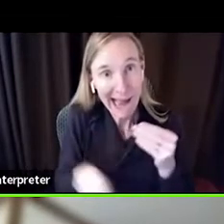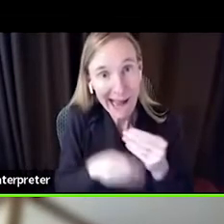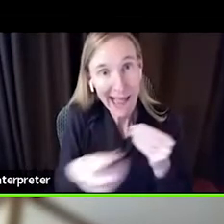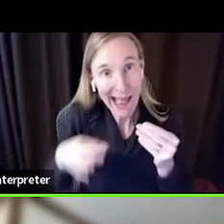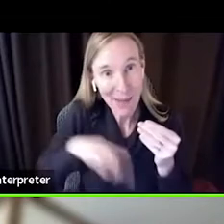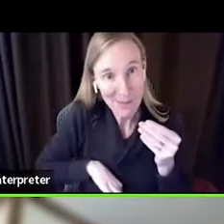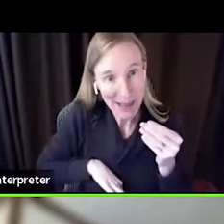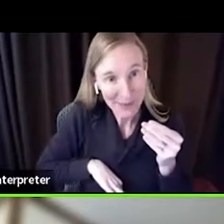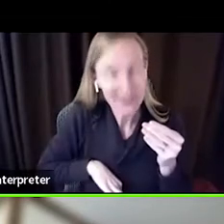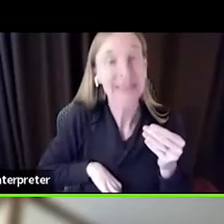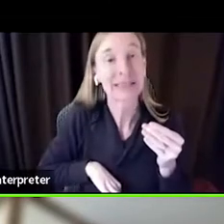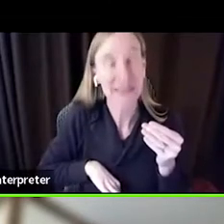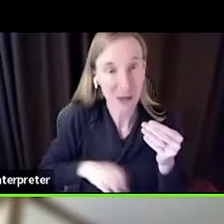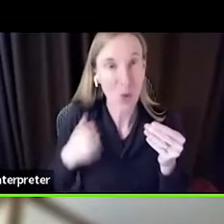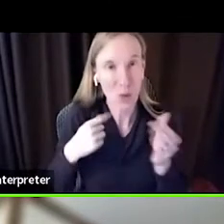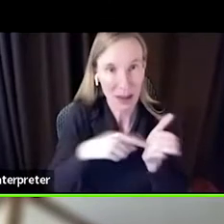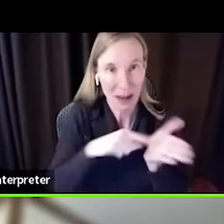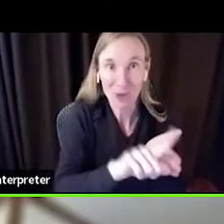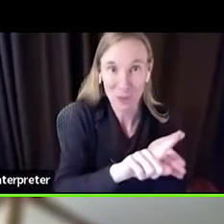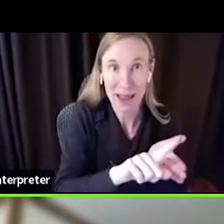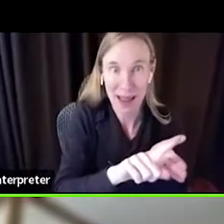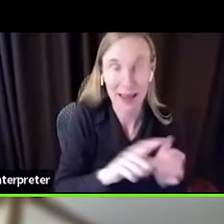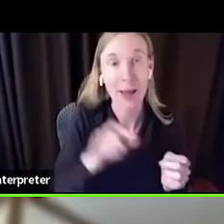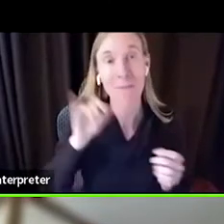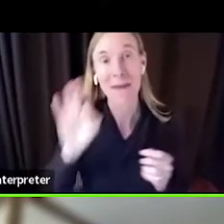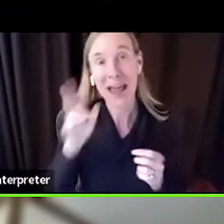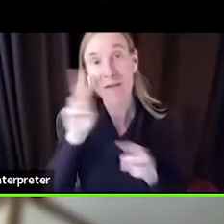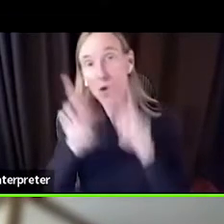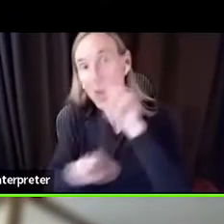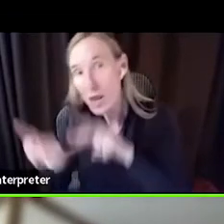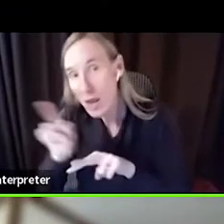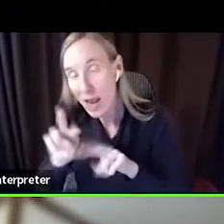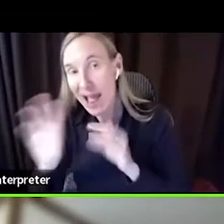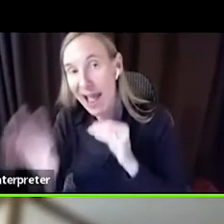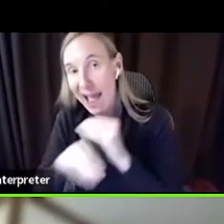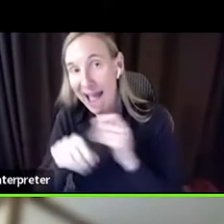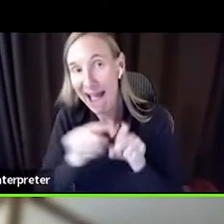of a benchmark plan, we avoid that potential state cost.